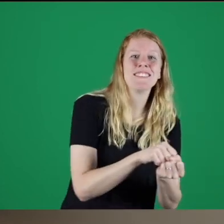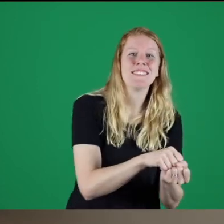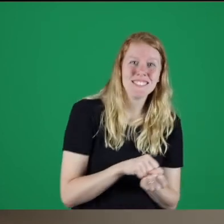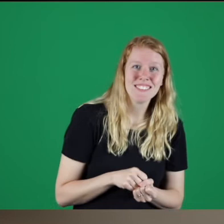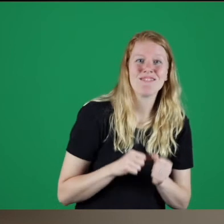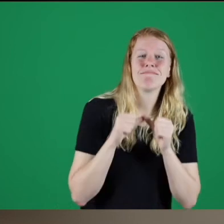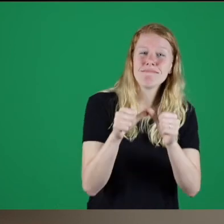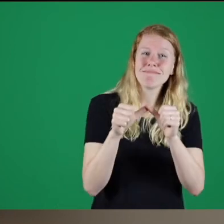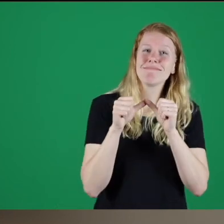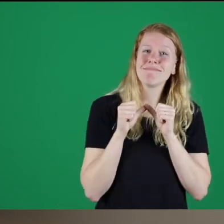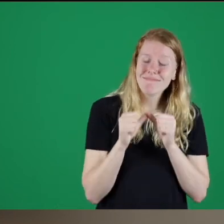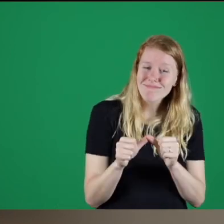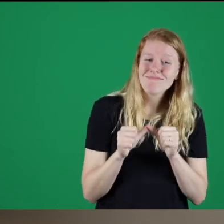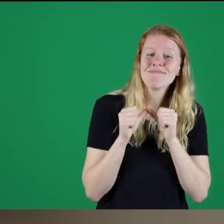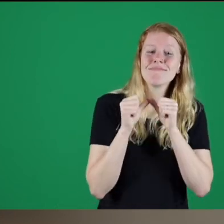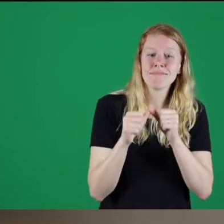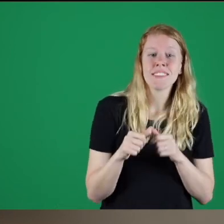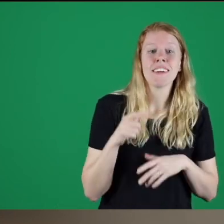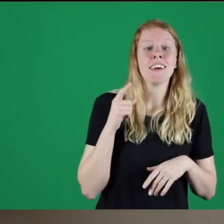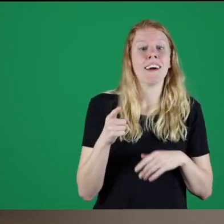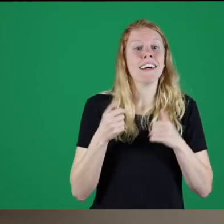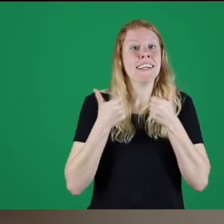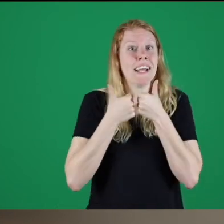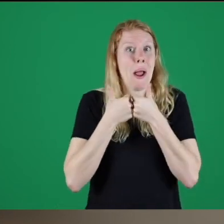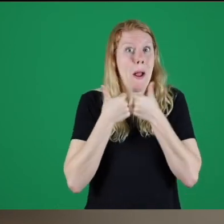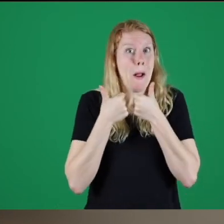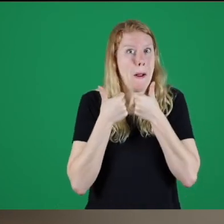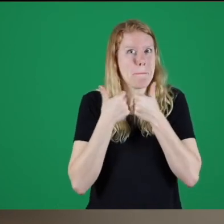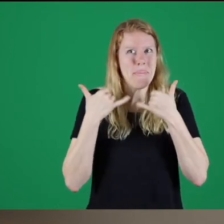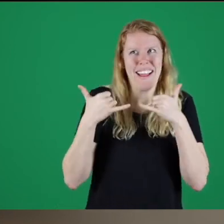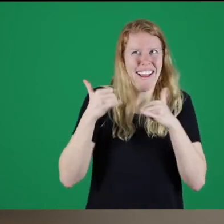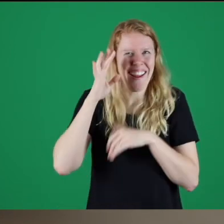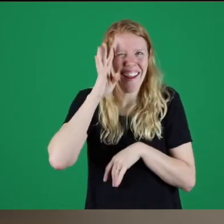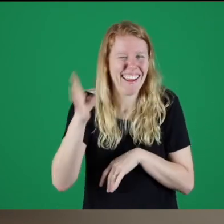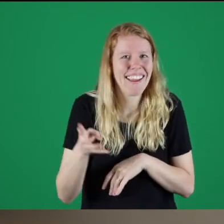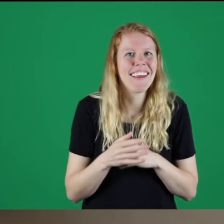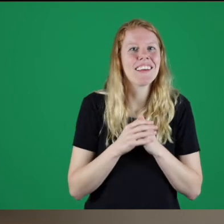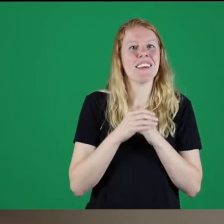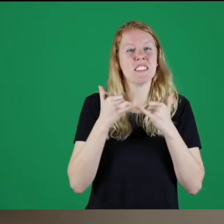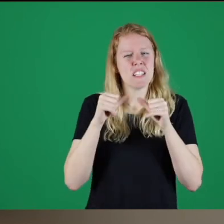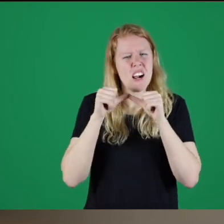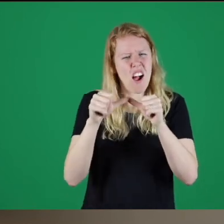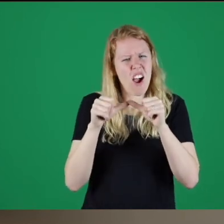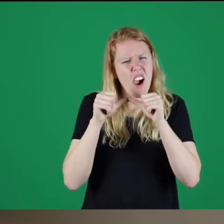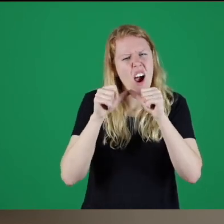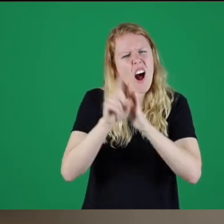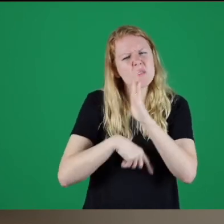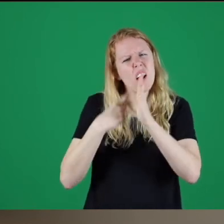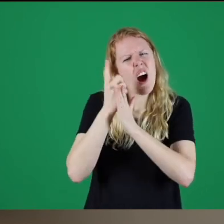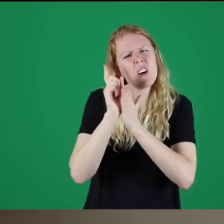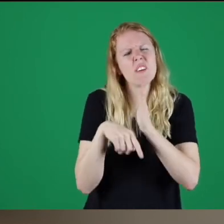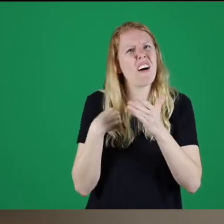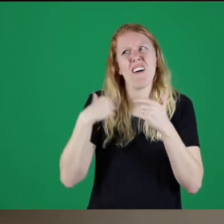Tige, tige. Now, this game, this play time went on for hours and hours and hours. I don't know how long it